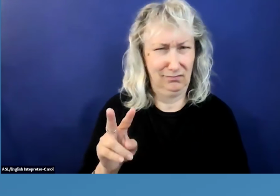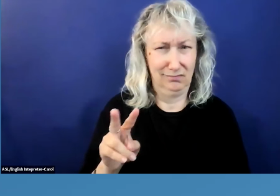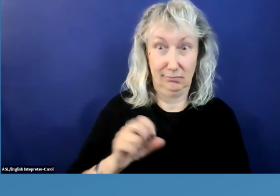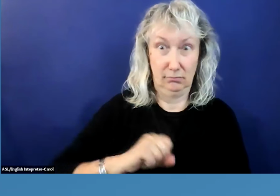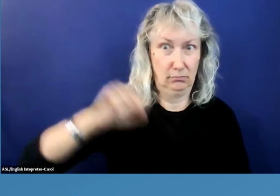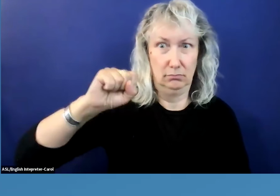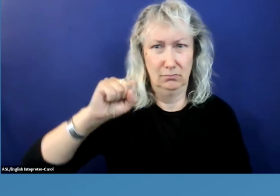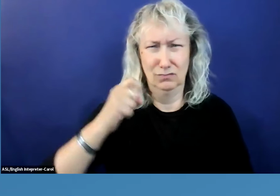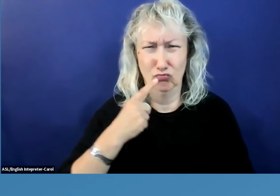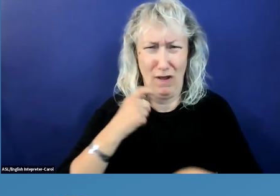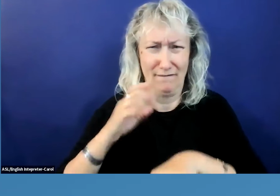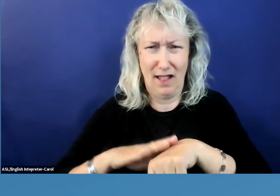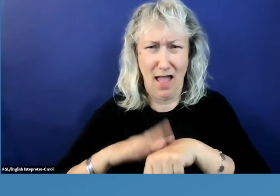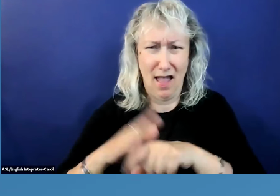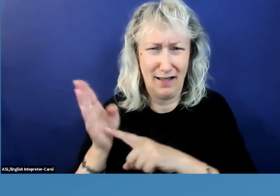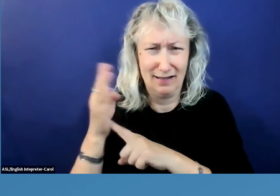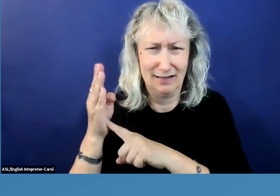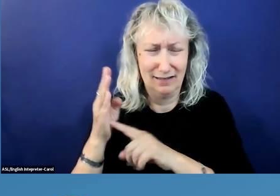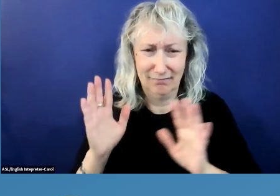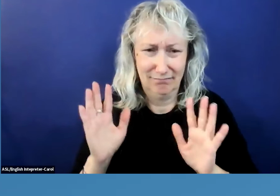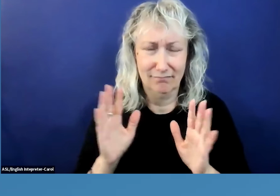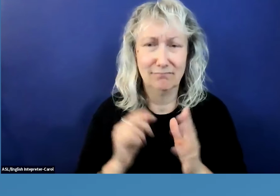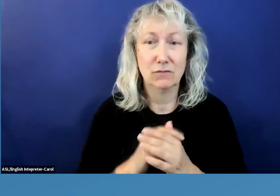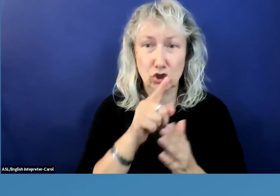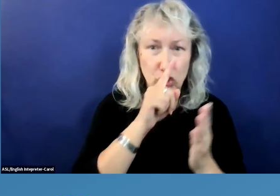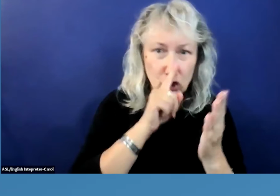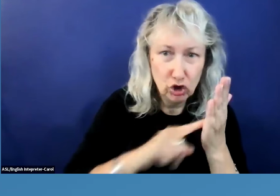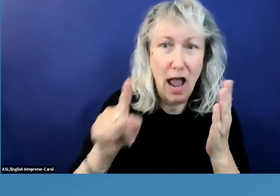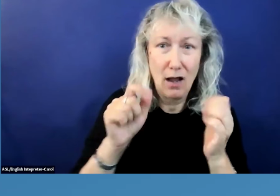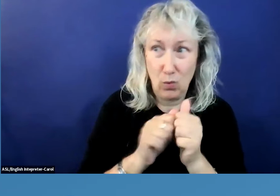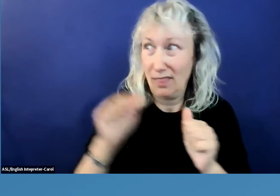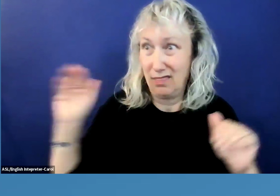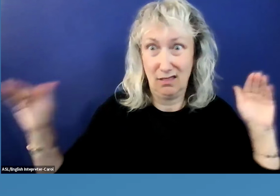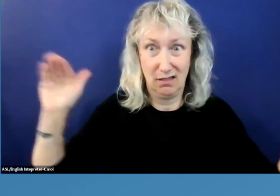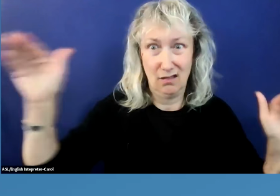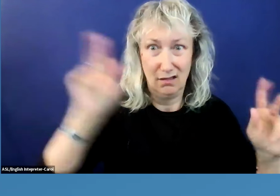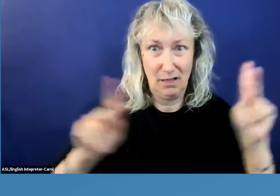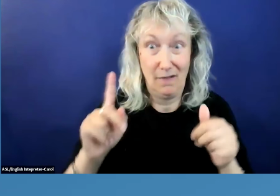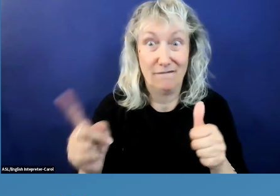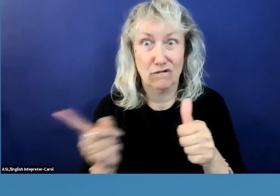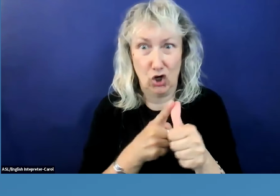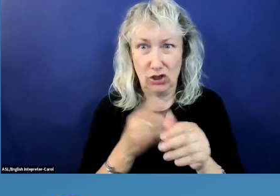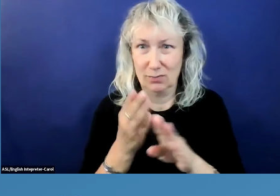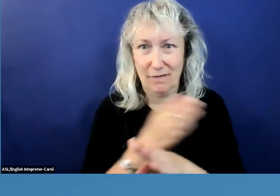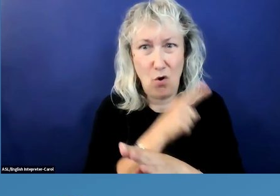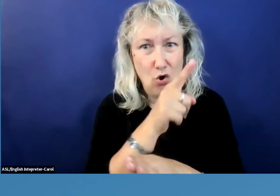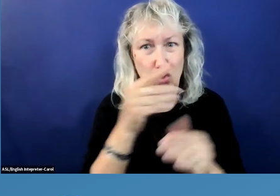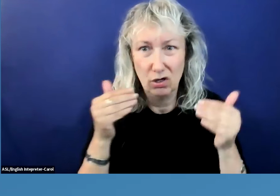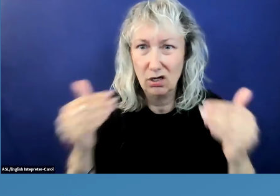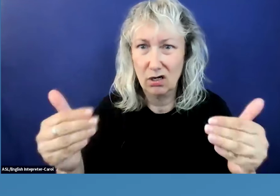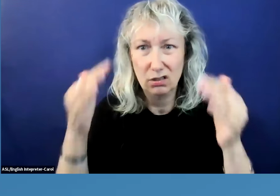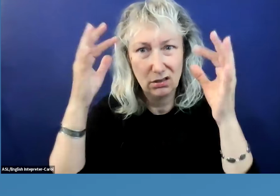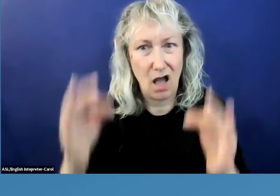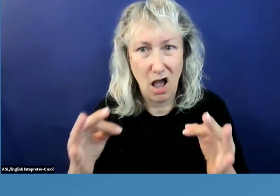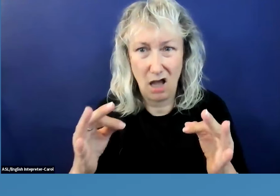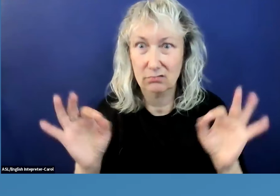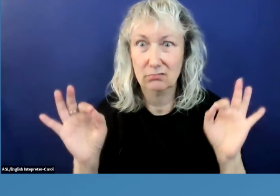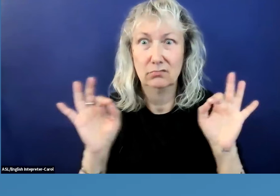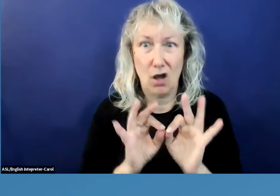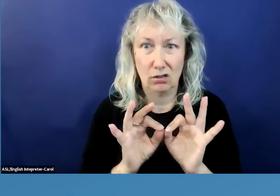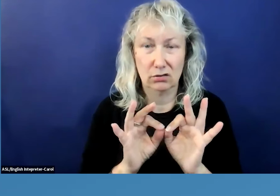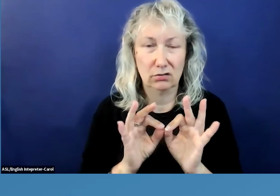family. Instead, check with a friend or family member before making a decision. And asking for